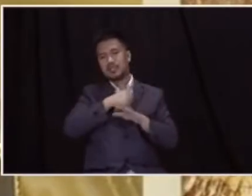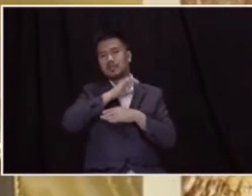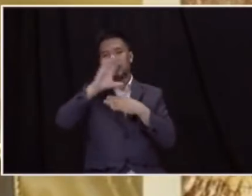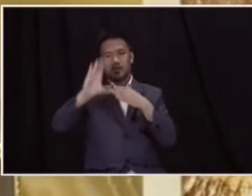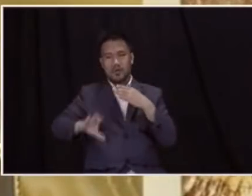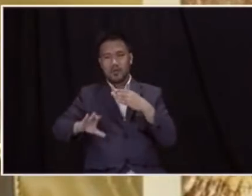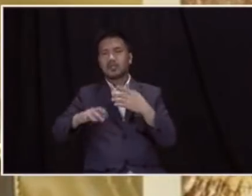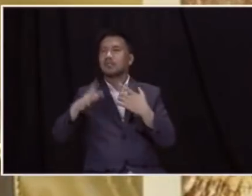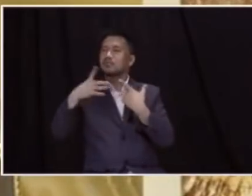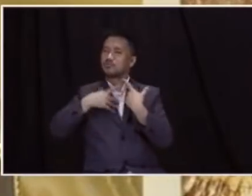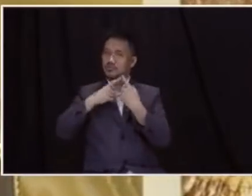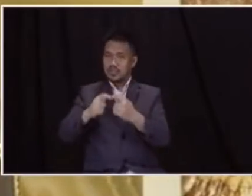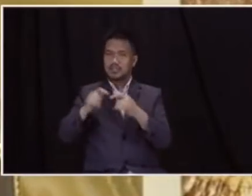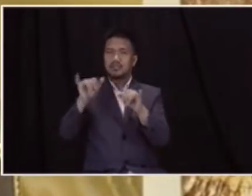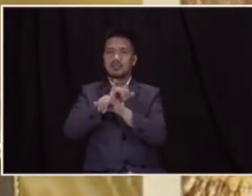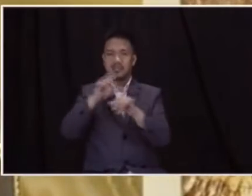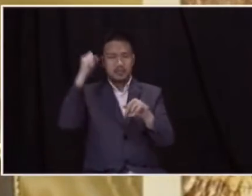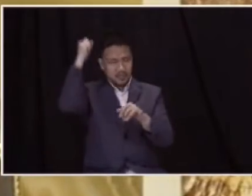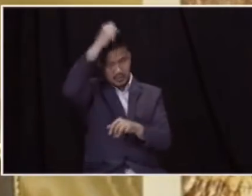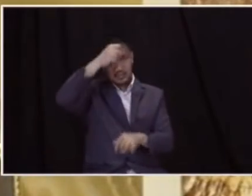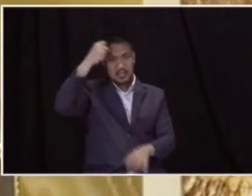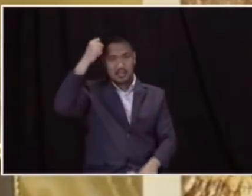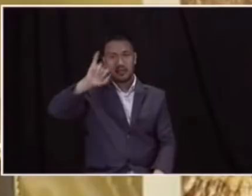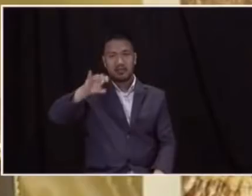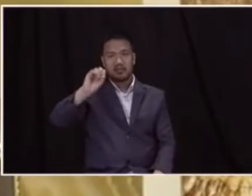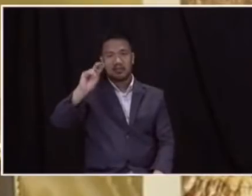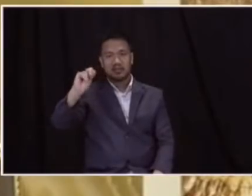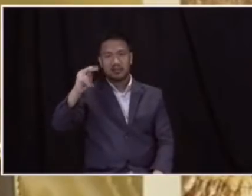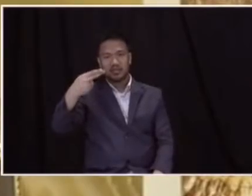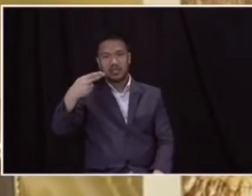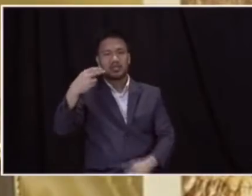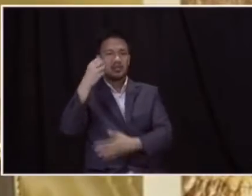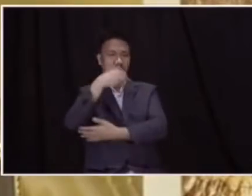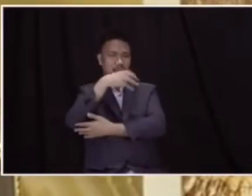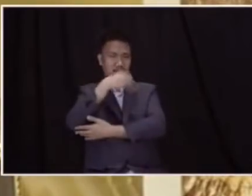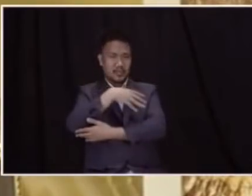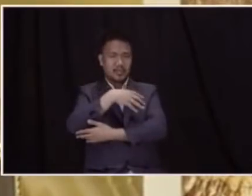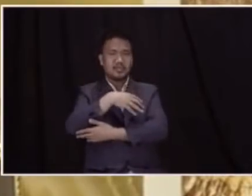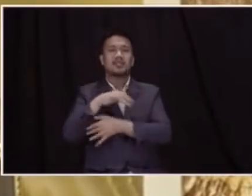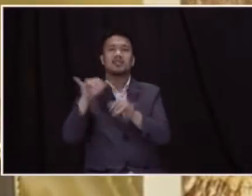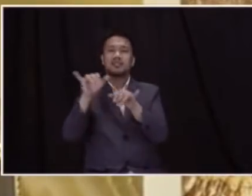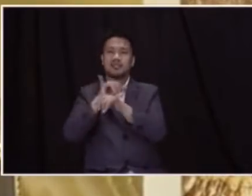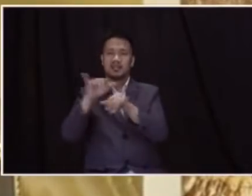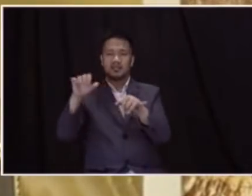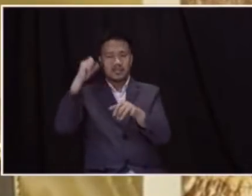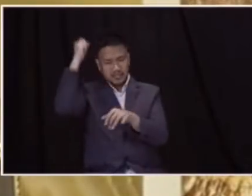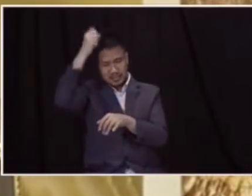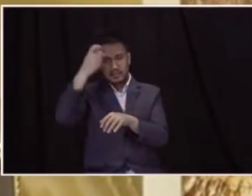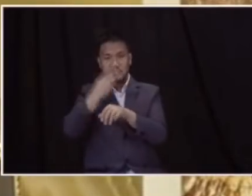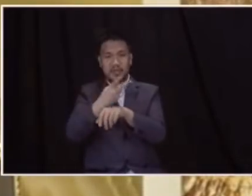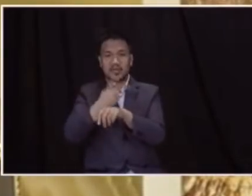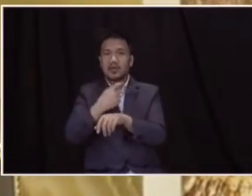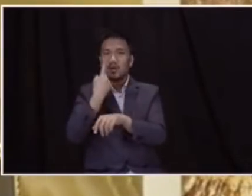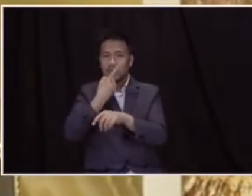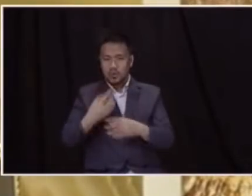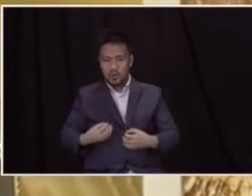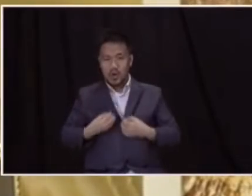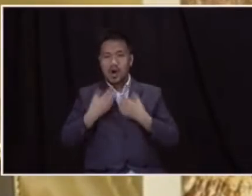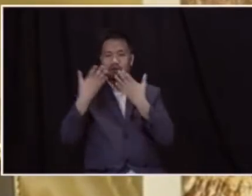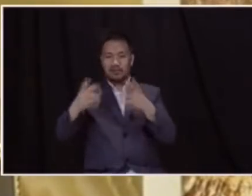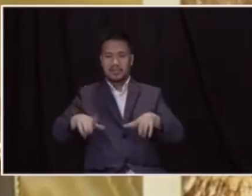like John the Baptist and the Apostle Peter, who laid down their lives for Christ's sheep. In